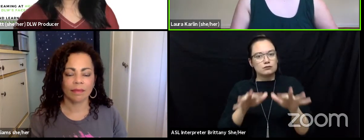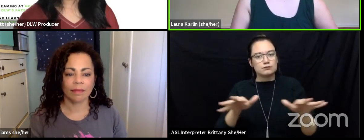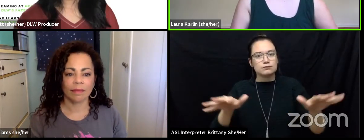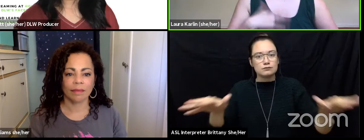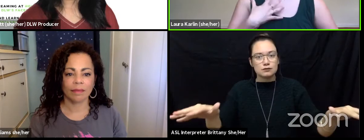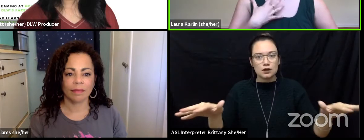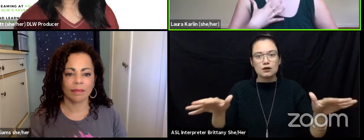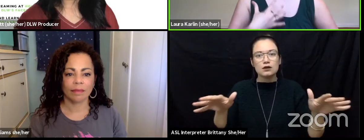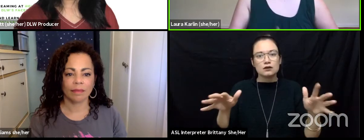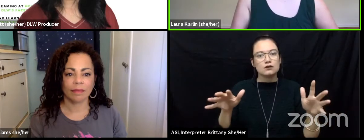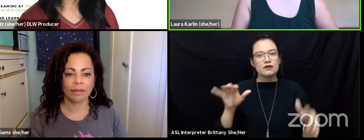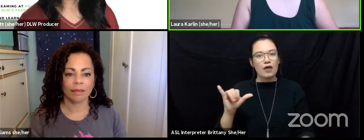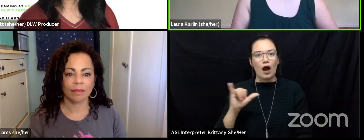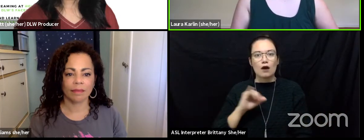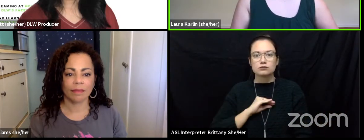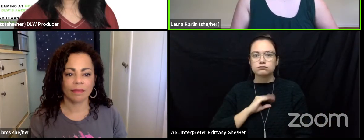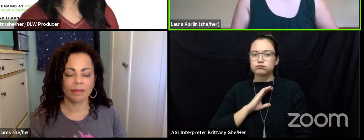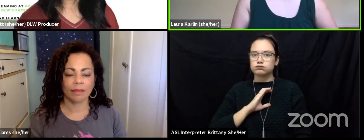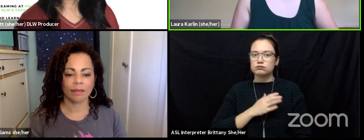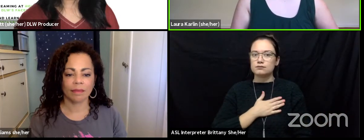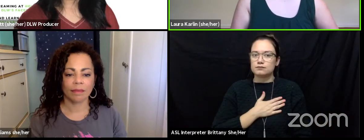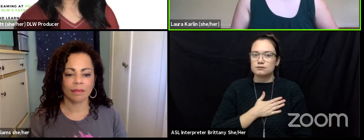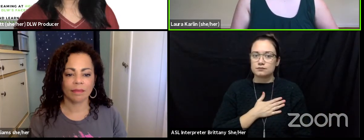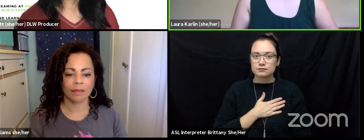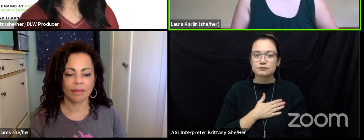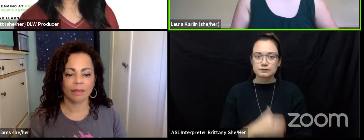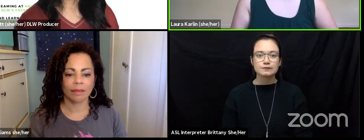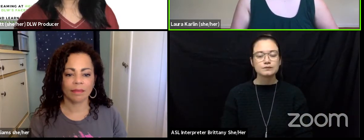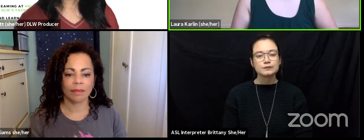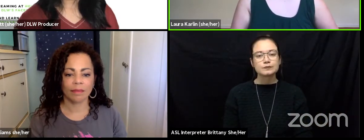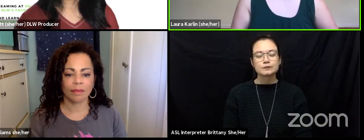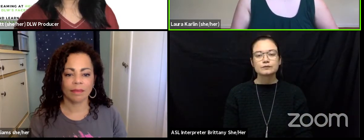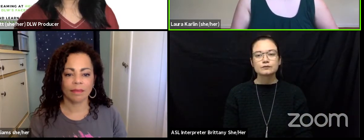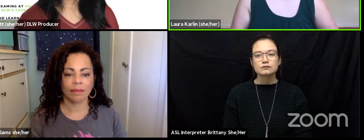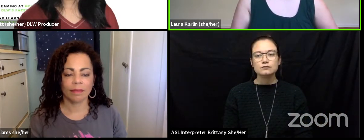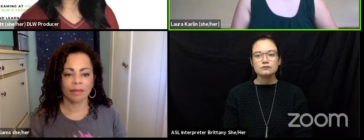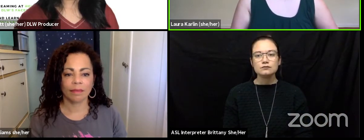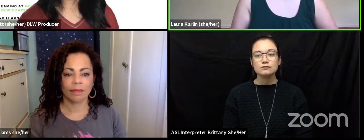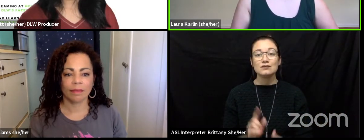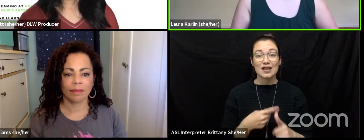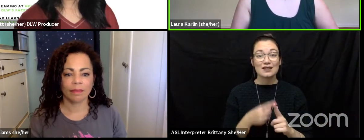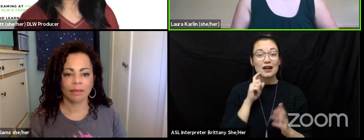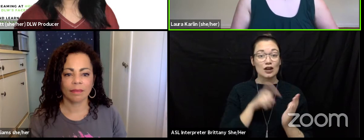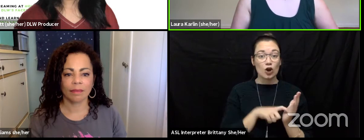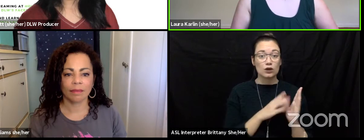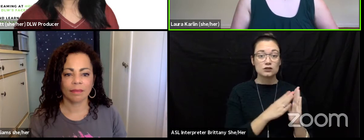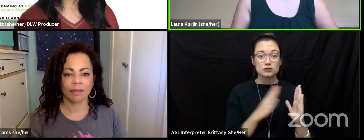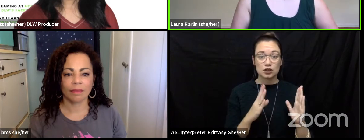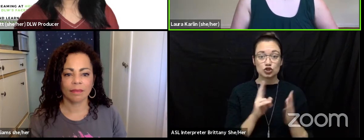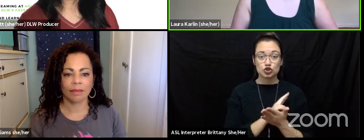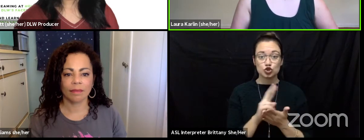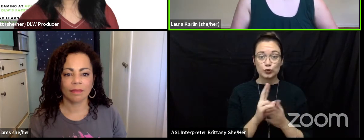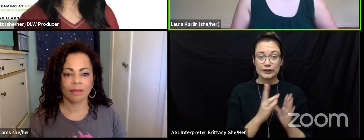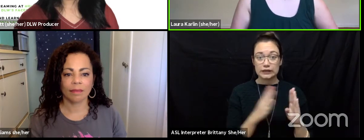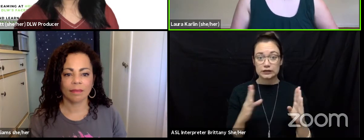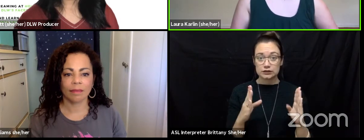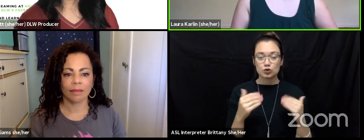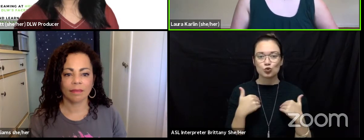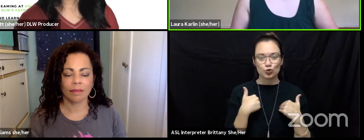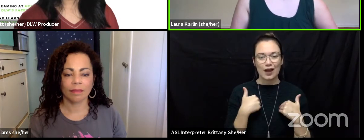so heart-filling for me. And within 2 weeks, we had Dancing Through Parkinson's